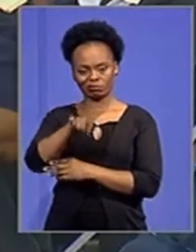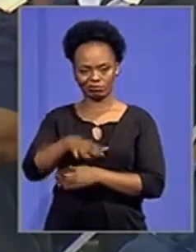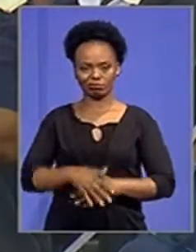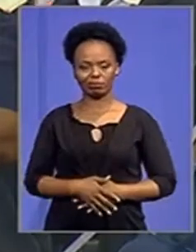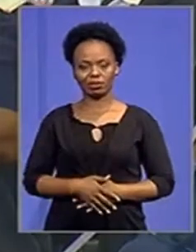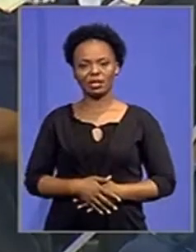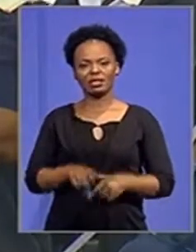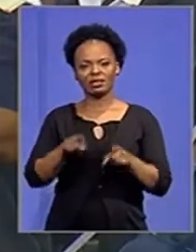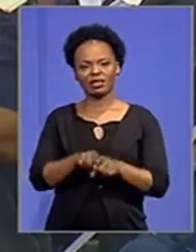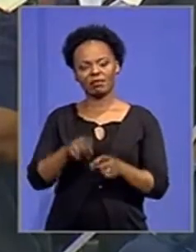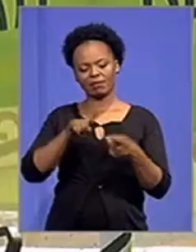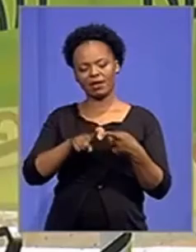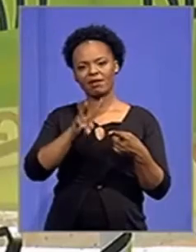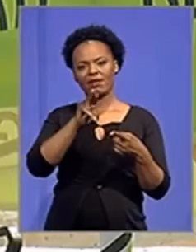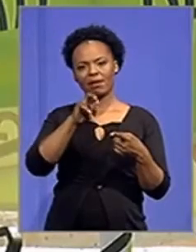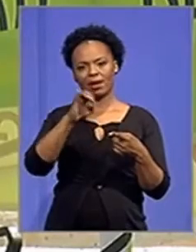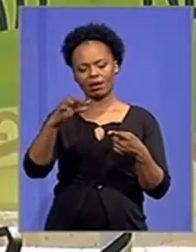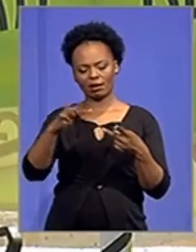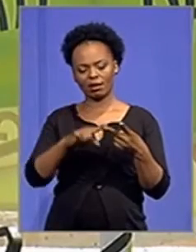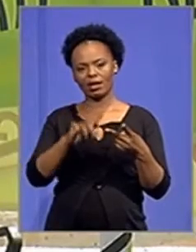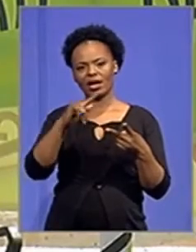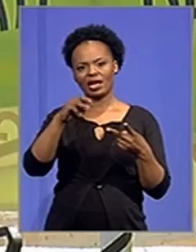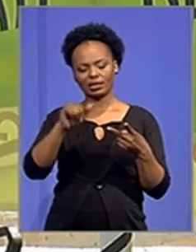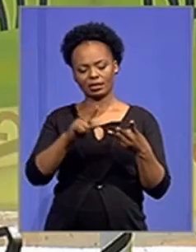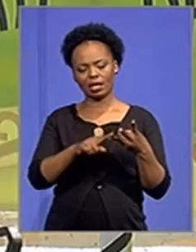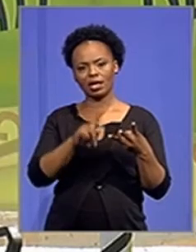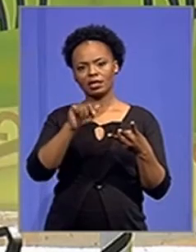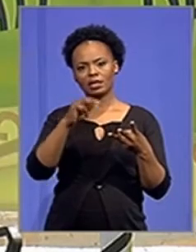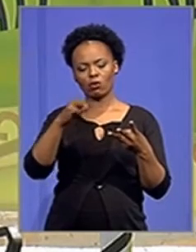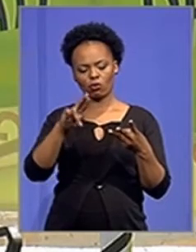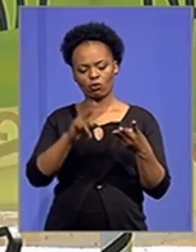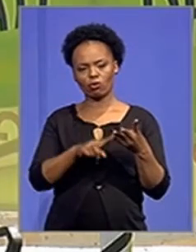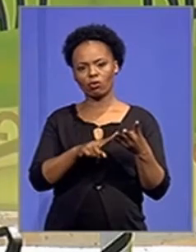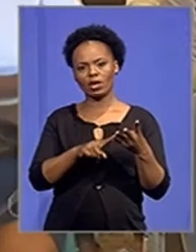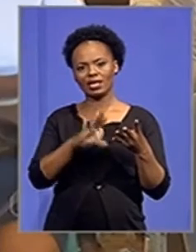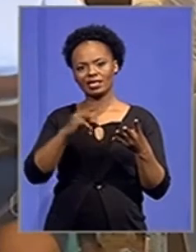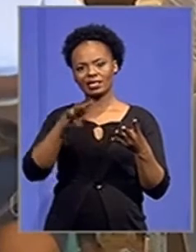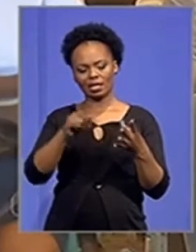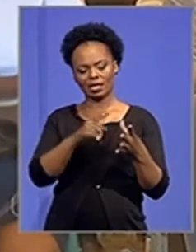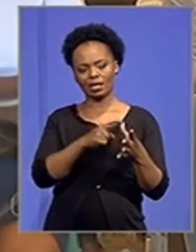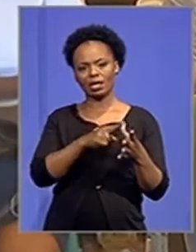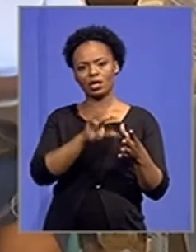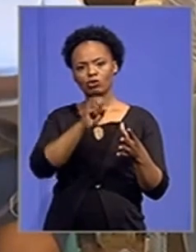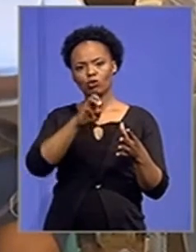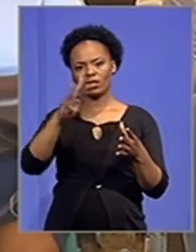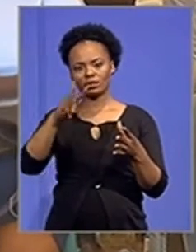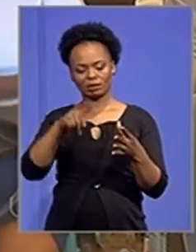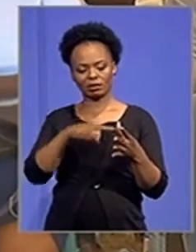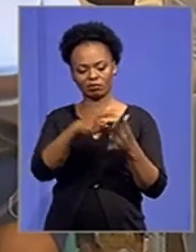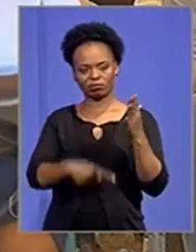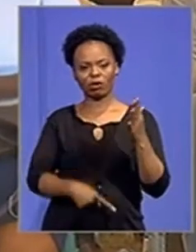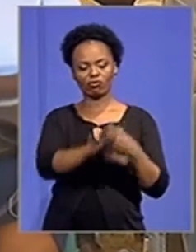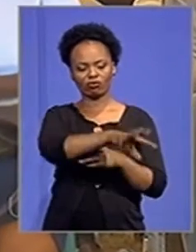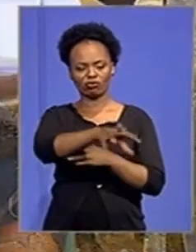kenyelletsang dibaka tse kang Vryburg, Ganyesa, Taung, Schweizereneke le Christiana, empa mekgatlo ya baoki ena